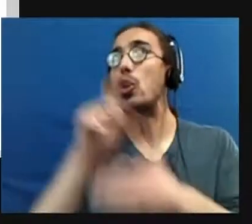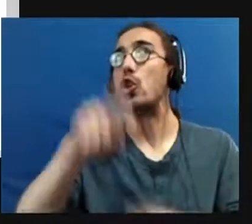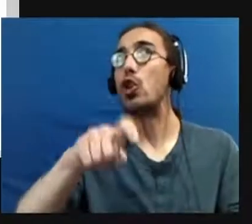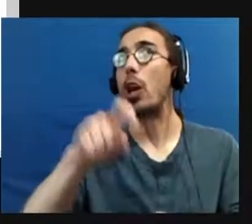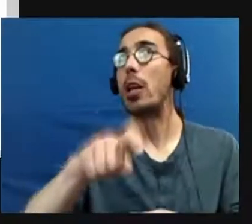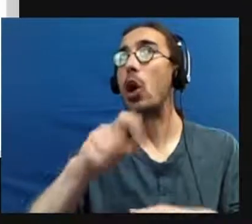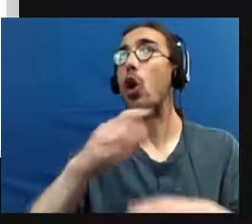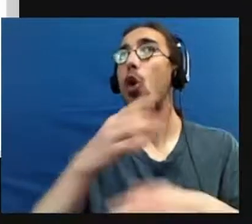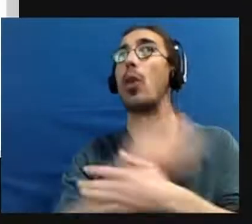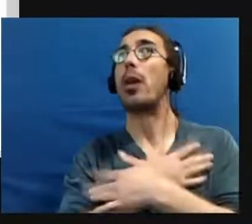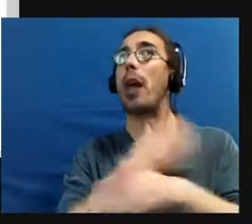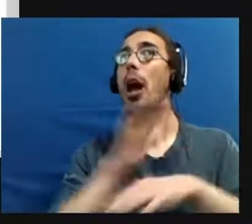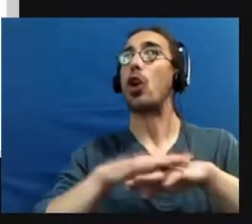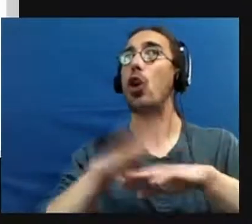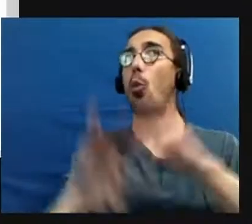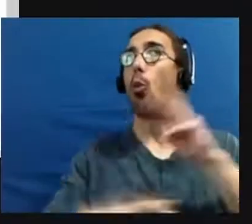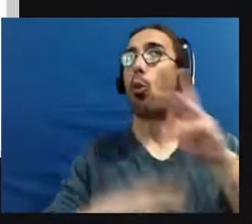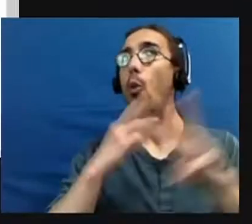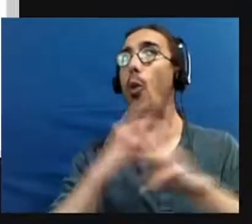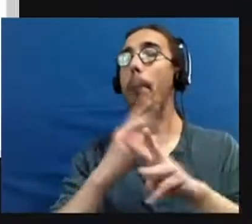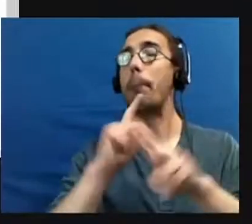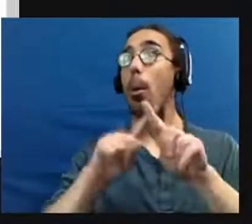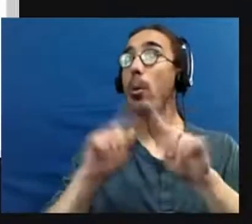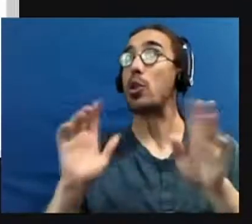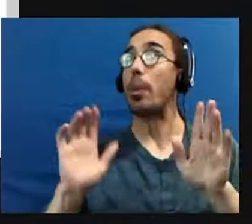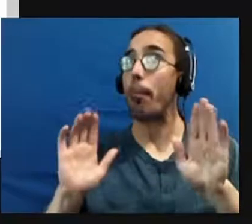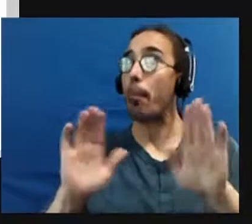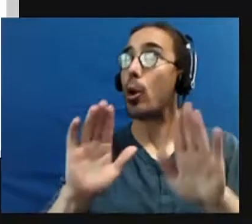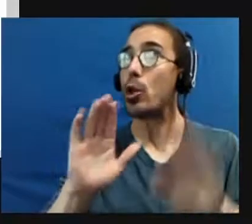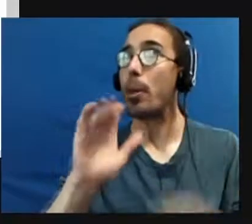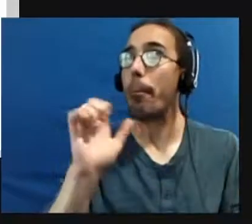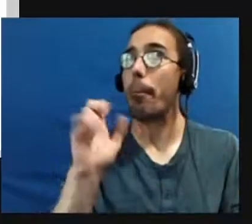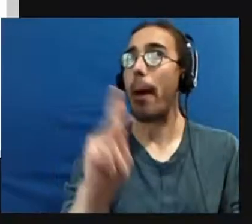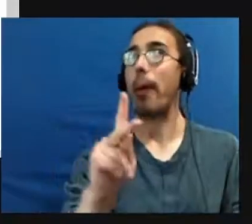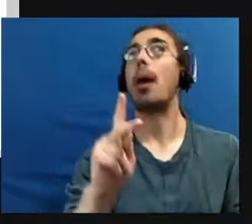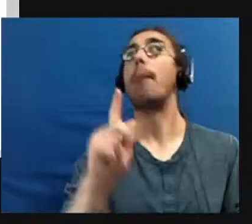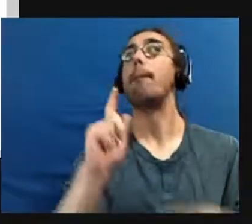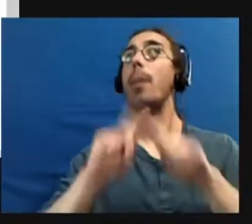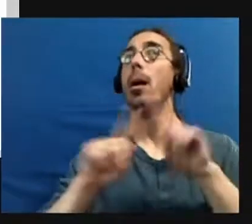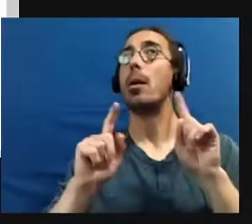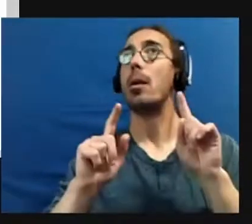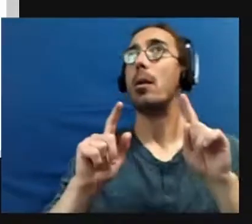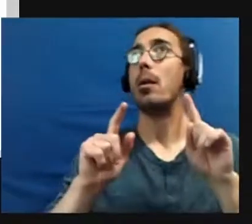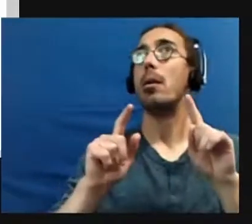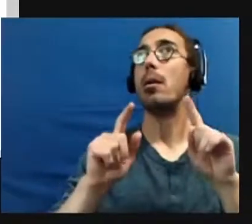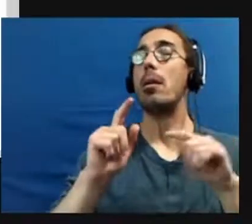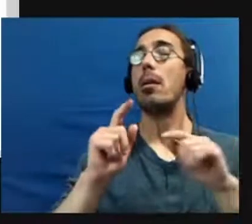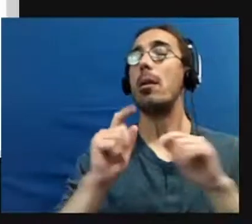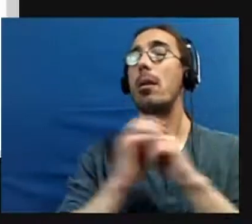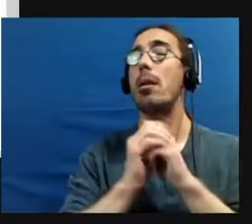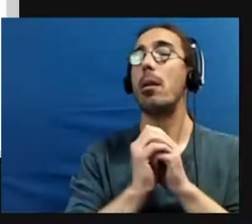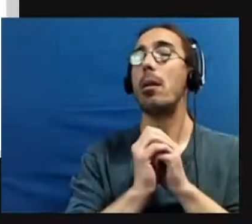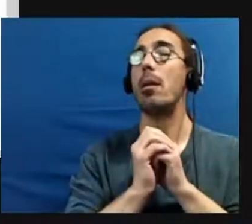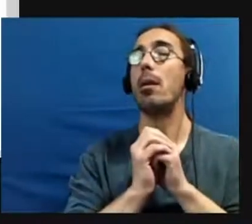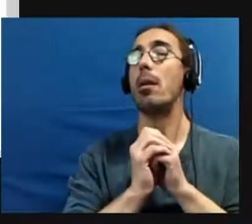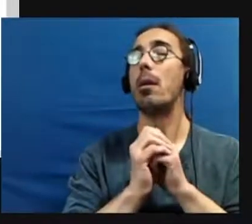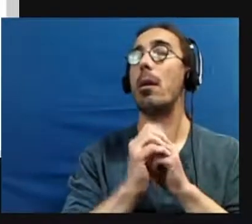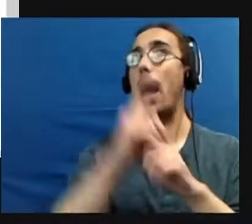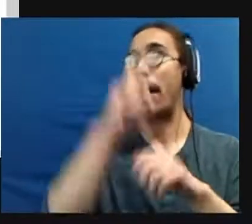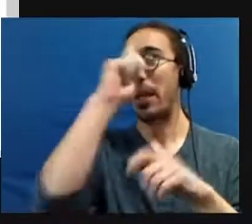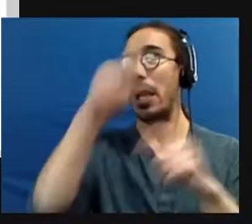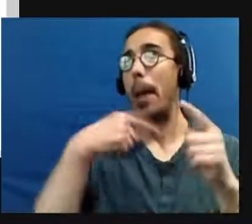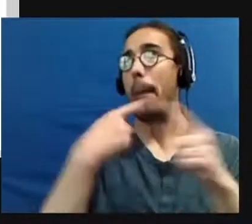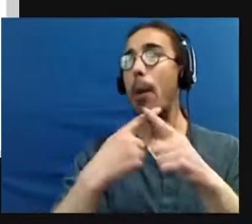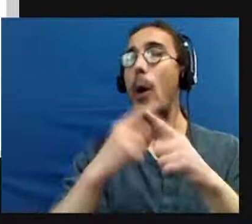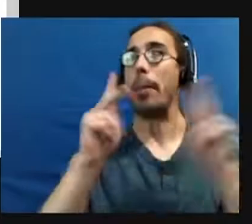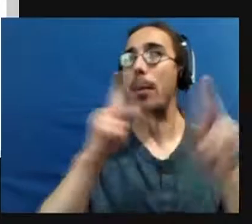and let it happen. I think we should definitely push back. But I think that, I guess I'm thinking about people who are sort of